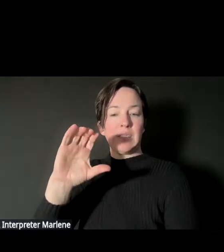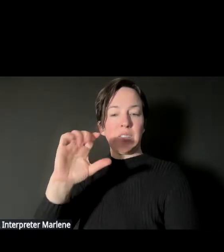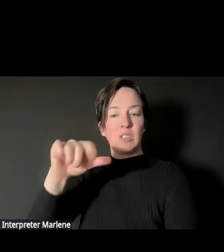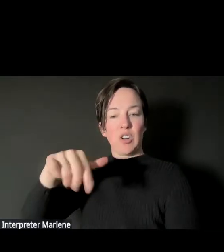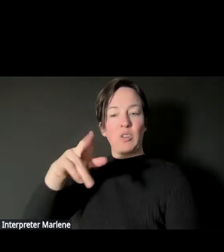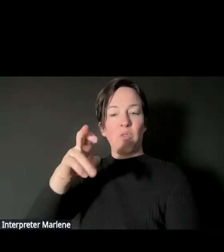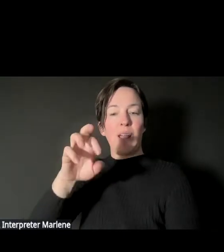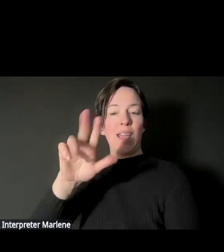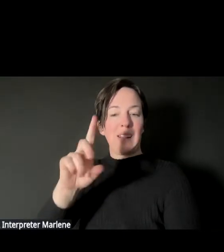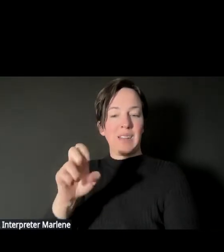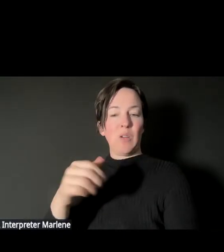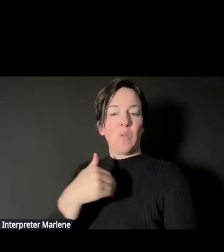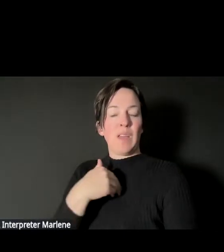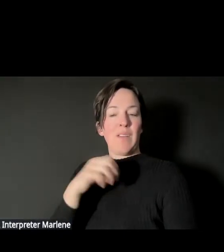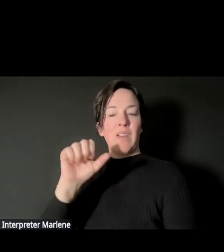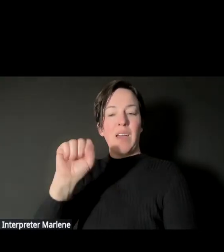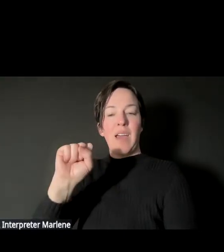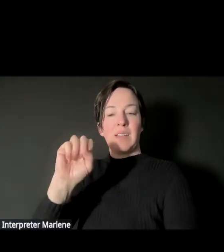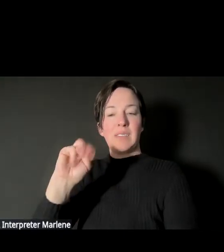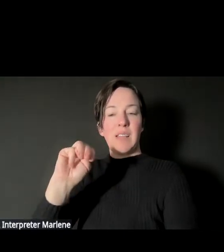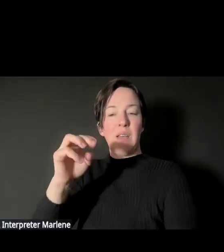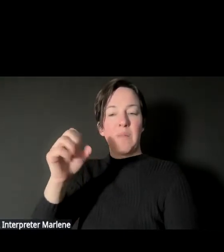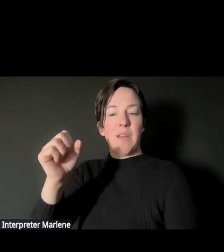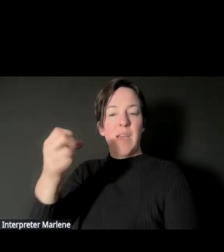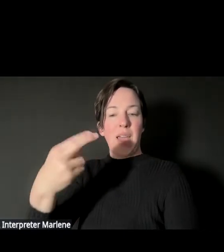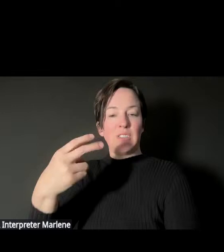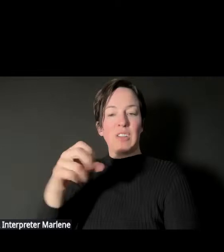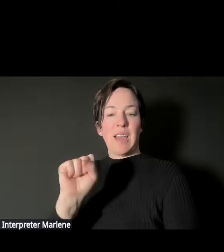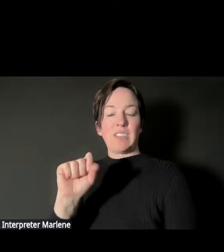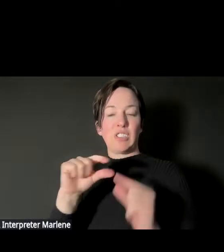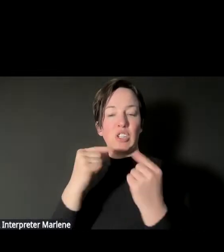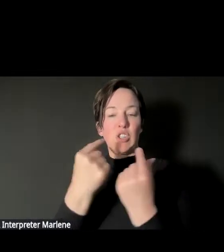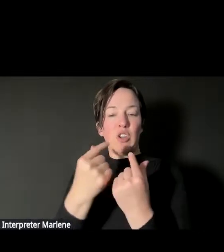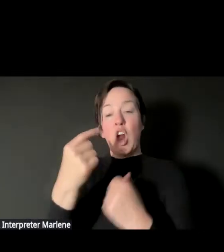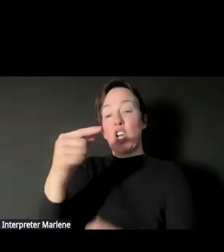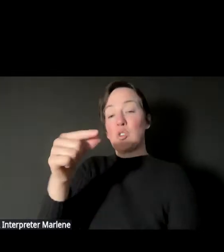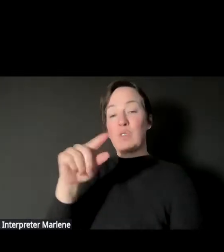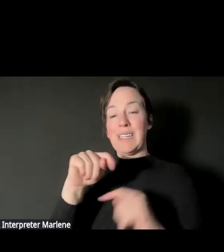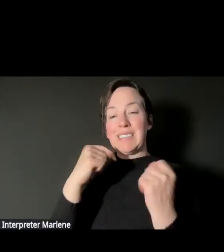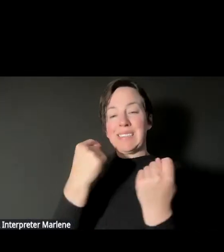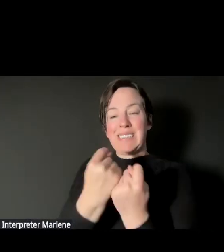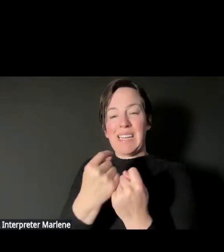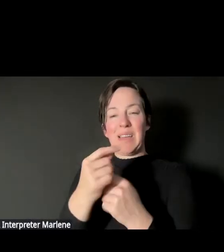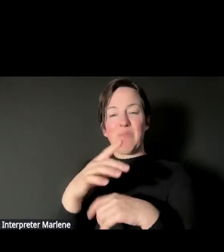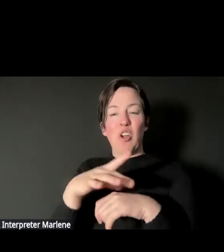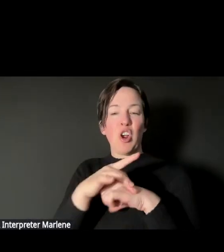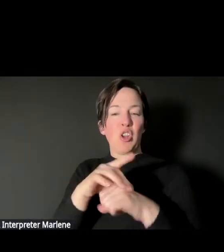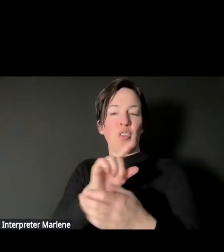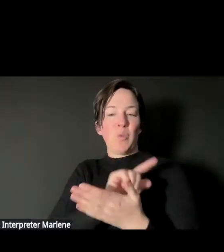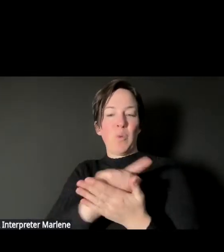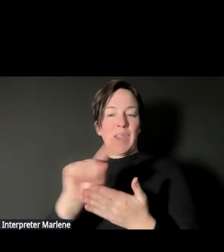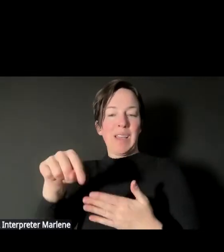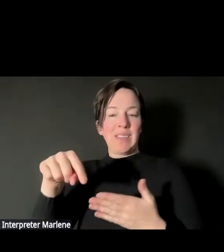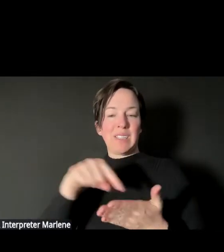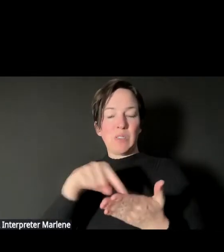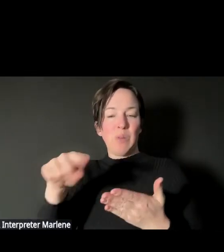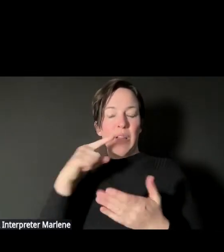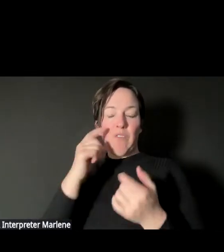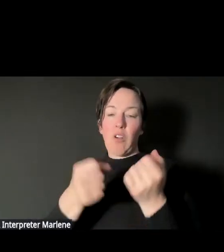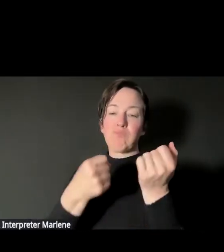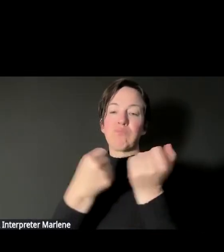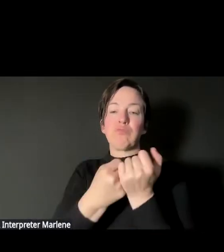Green team who did an Earth Week, Spirit Week this week, advocating for climate